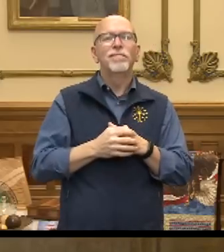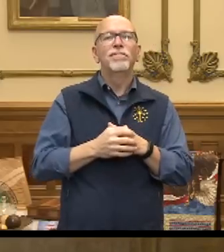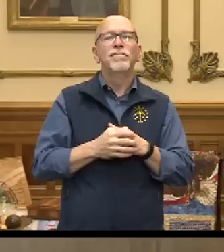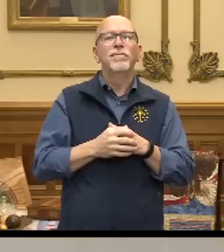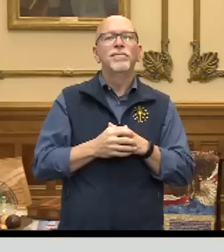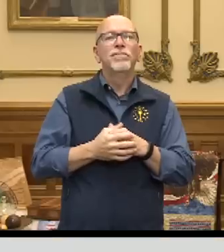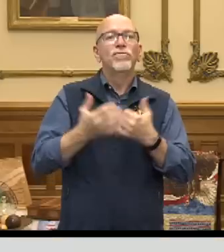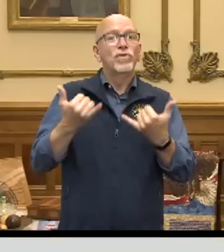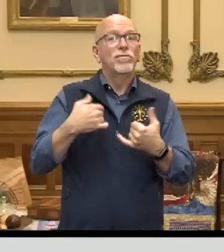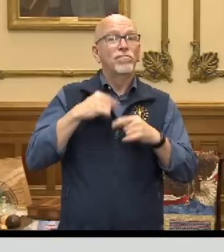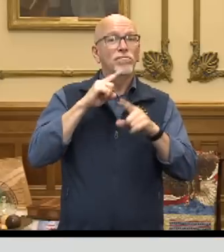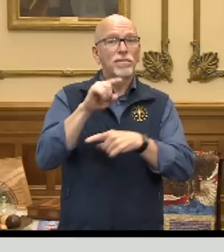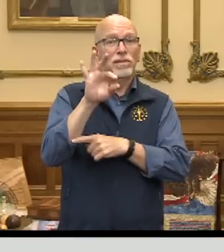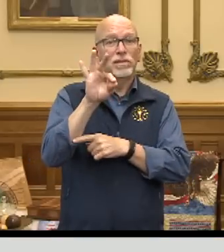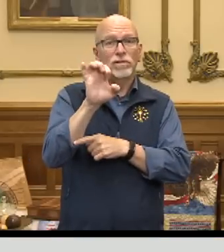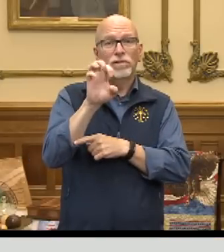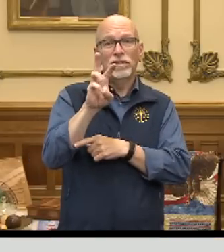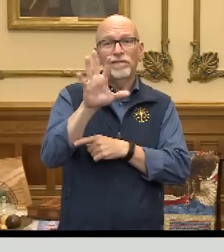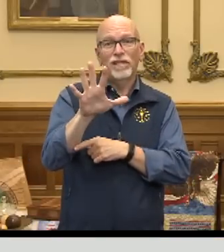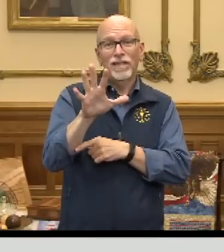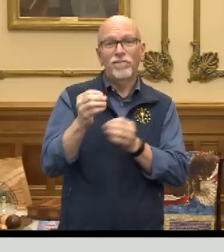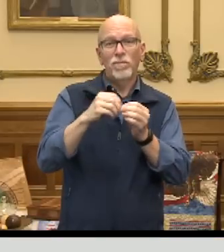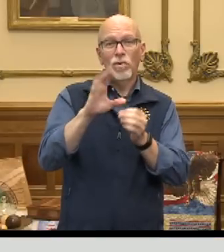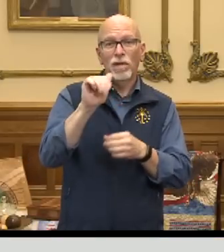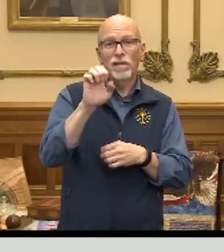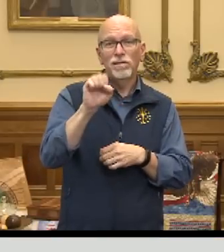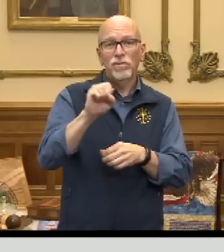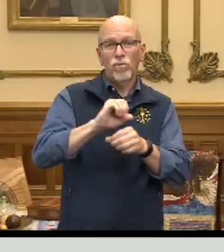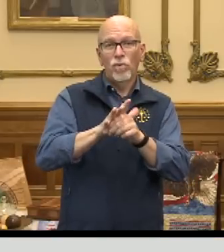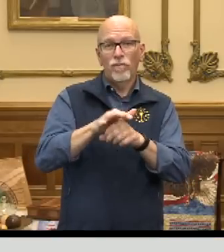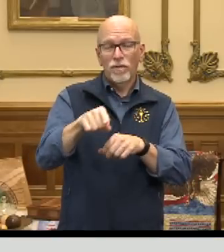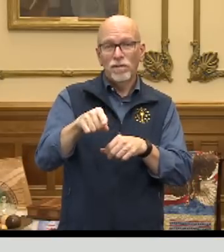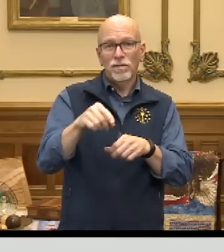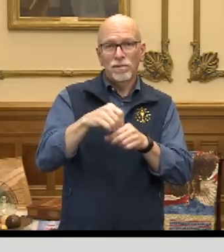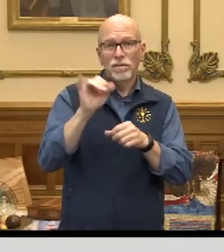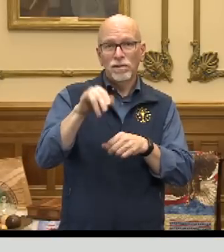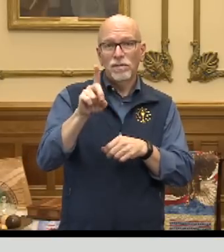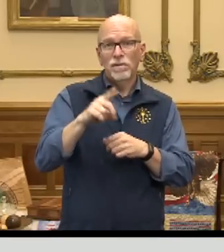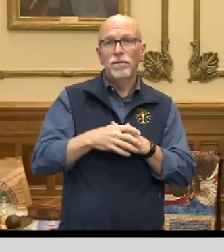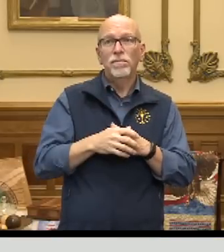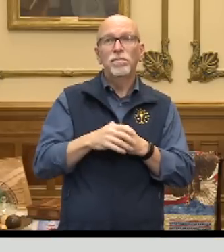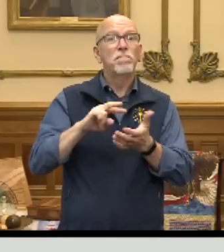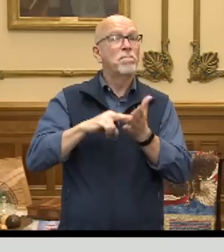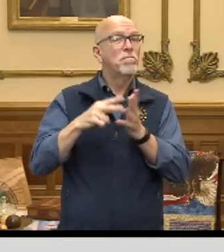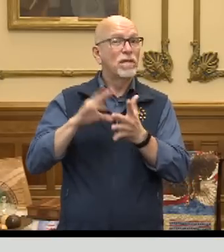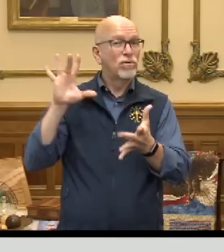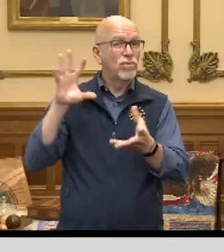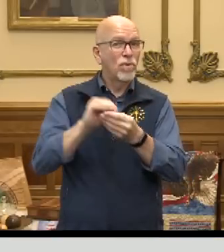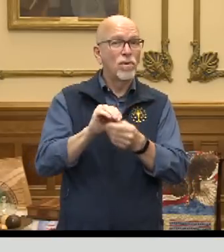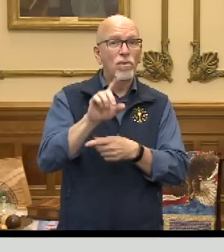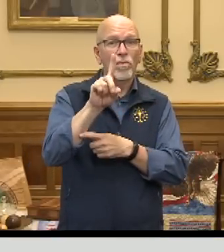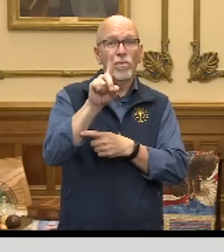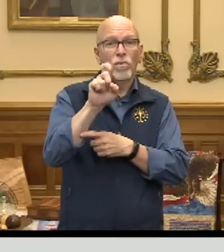we reported 965 additional cases of COVID-19 in Indiana, which brings our total to